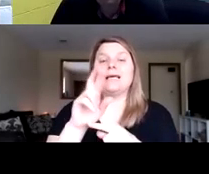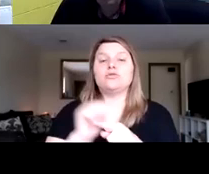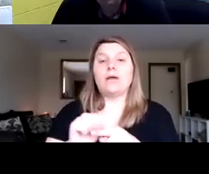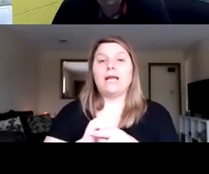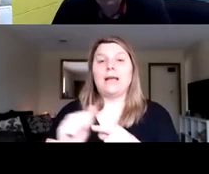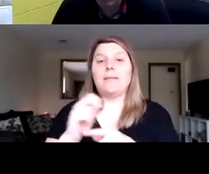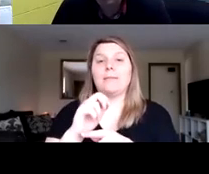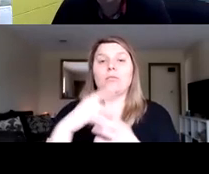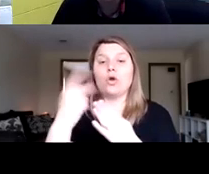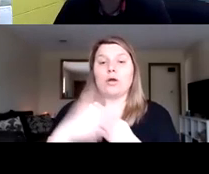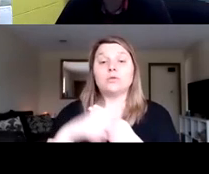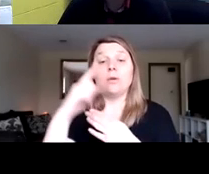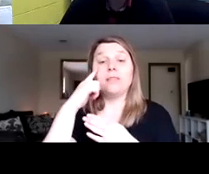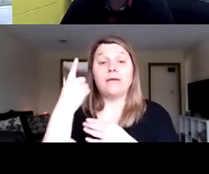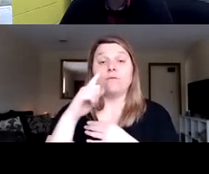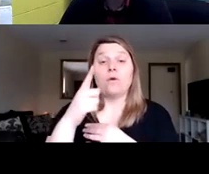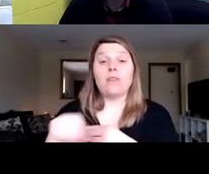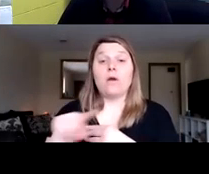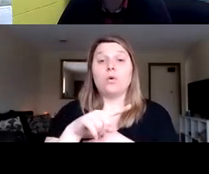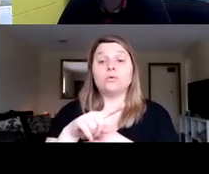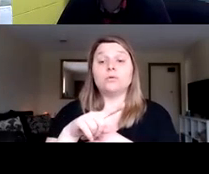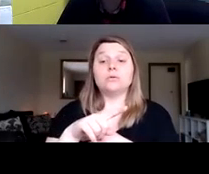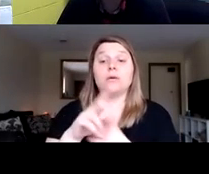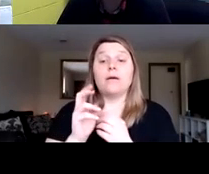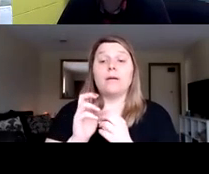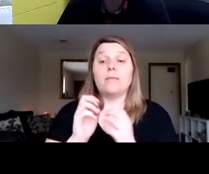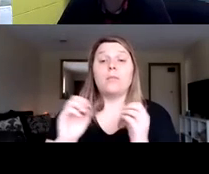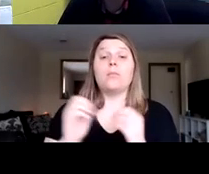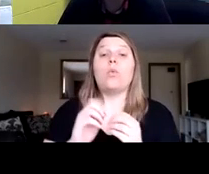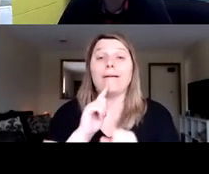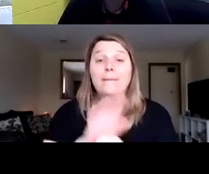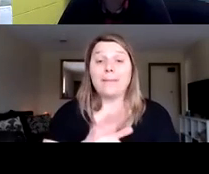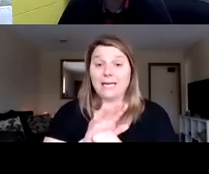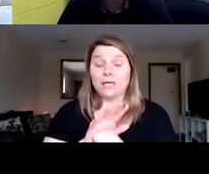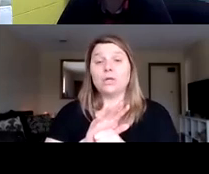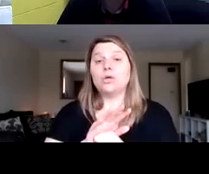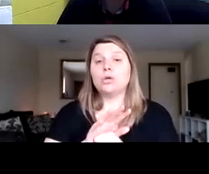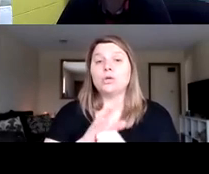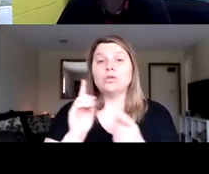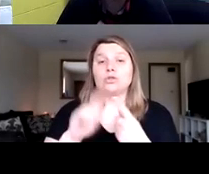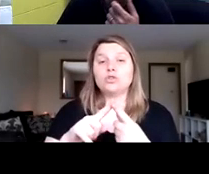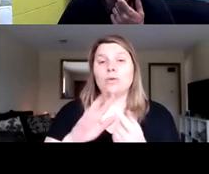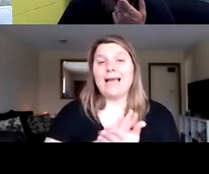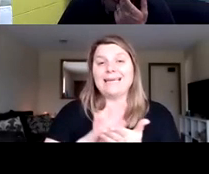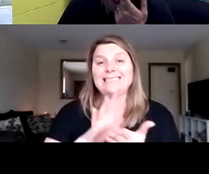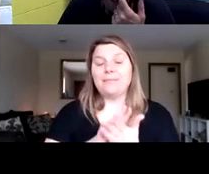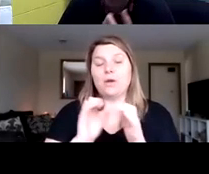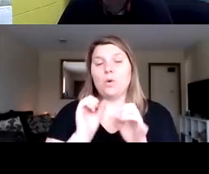think for those that are even further committed to academic work